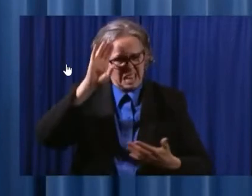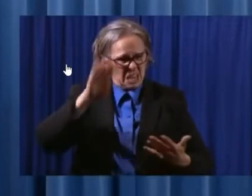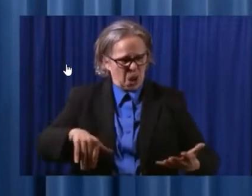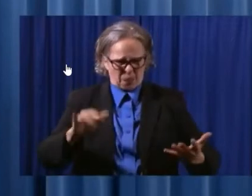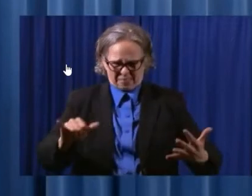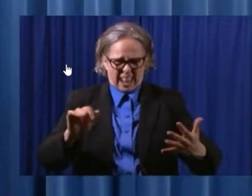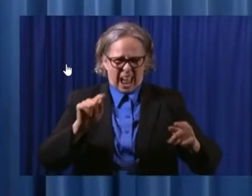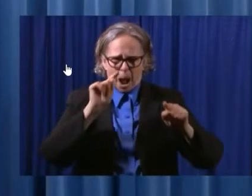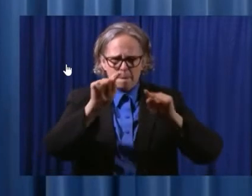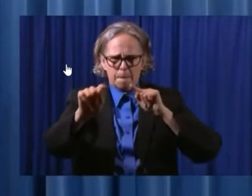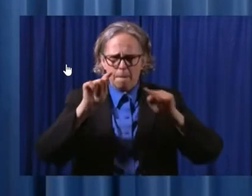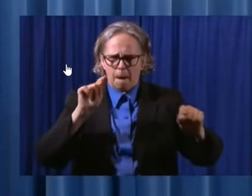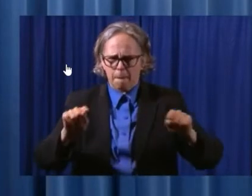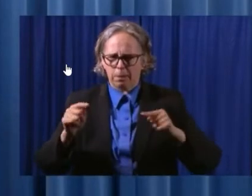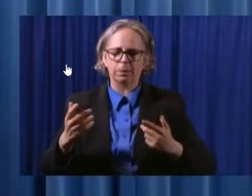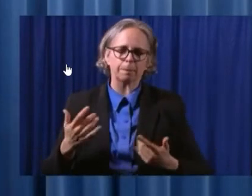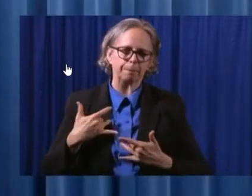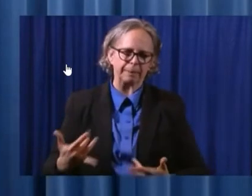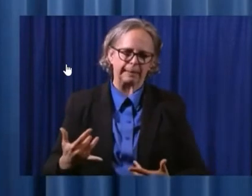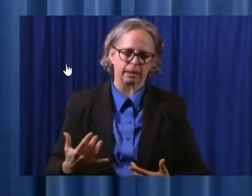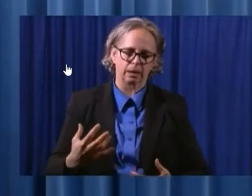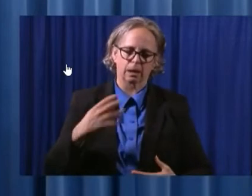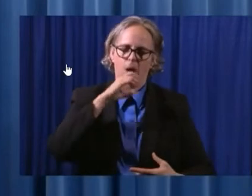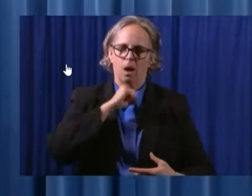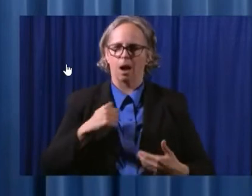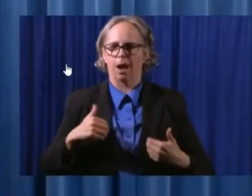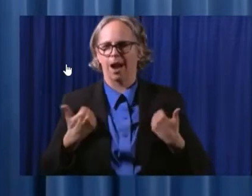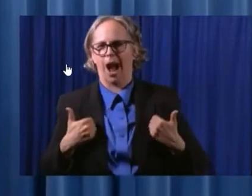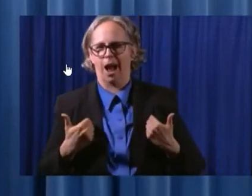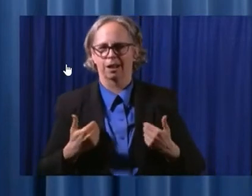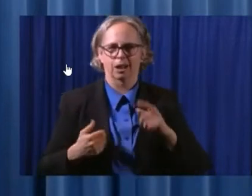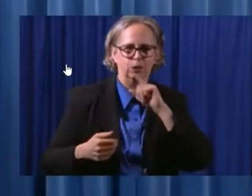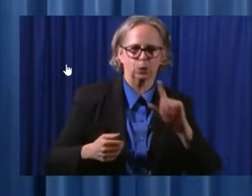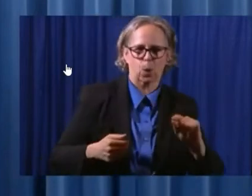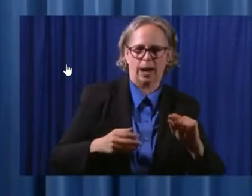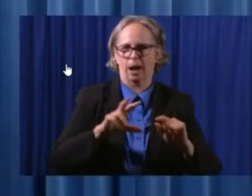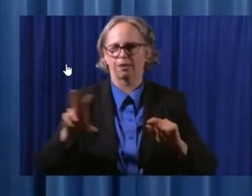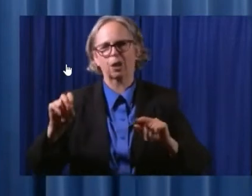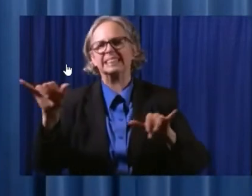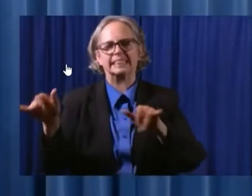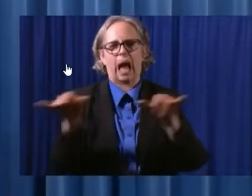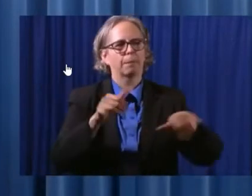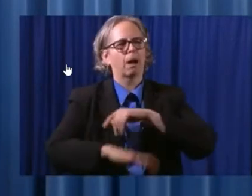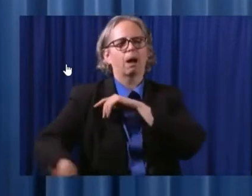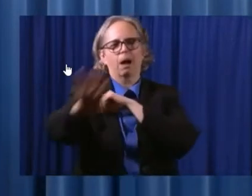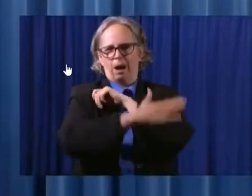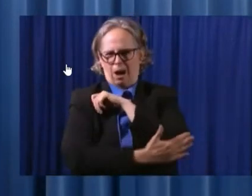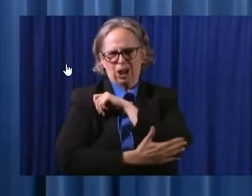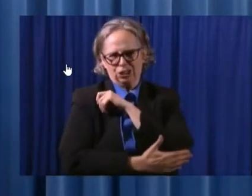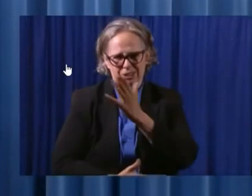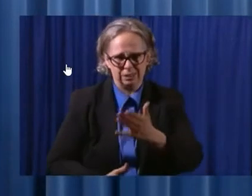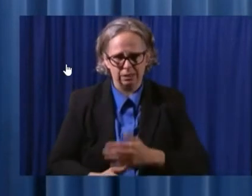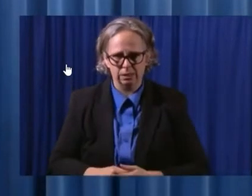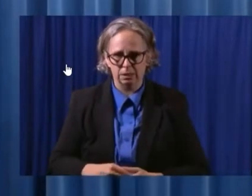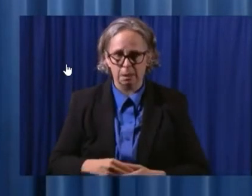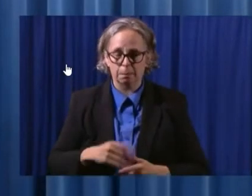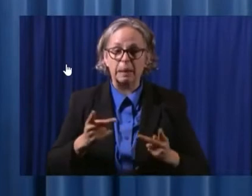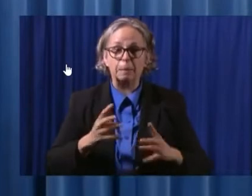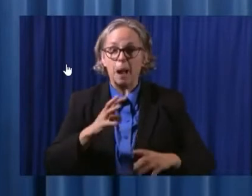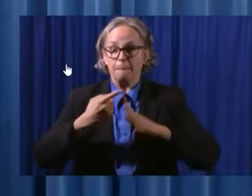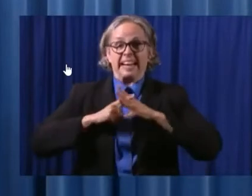and 30s, and this is a national trend. People are letting their guard down, and all the great actions Ohioans